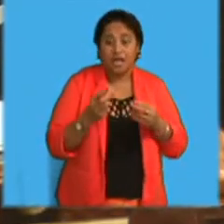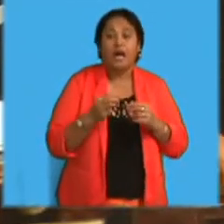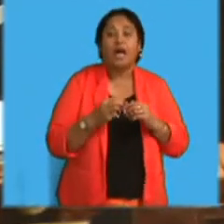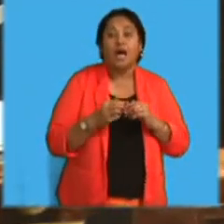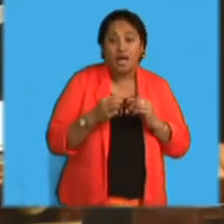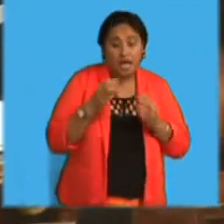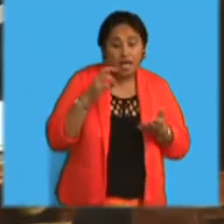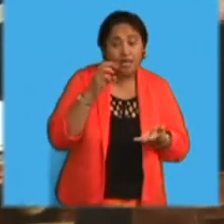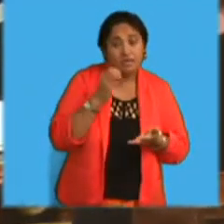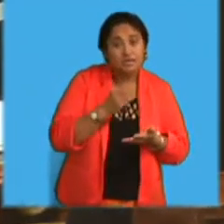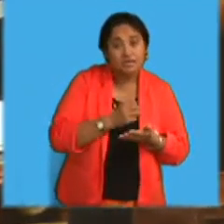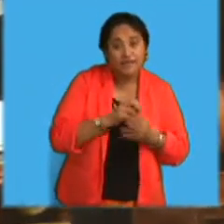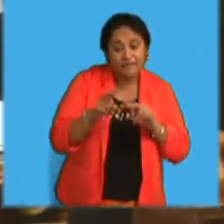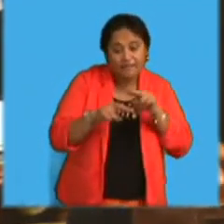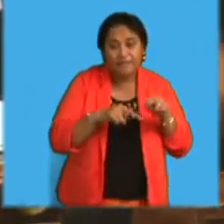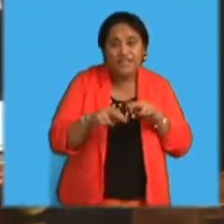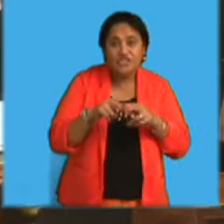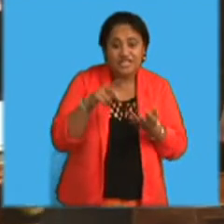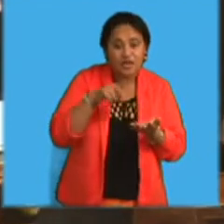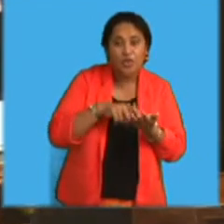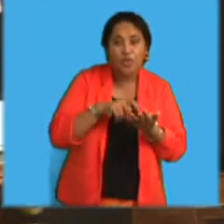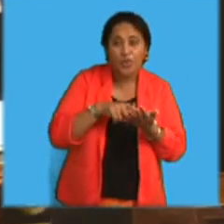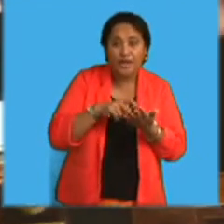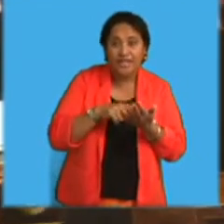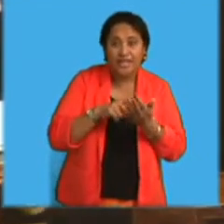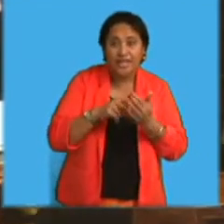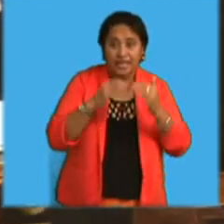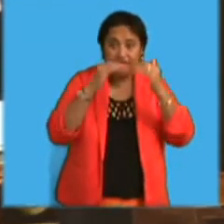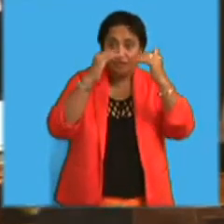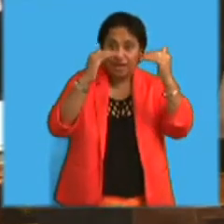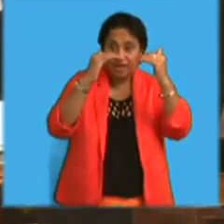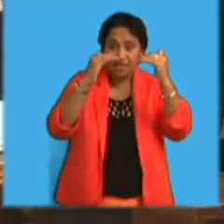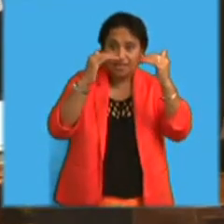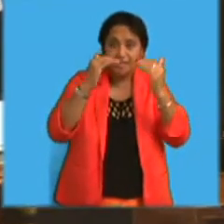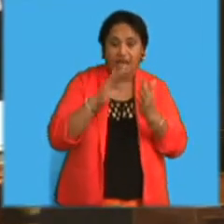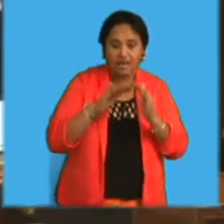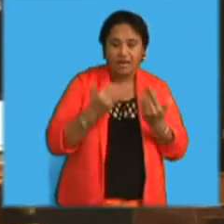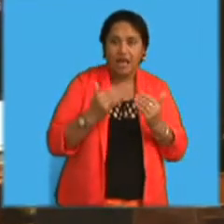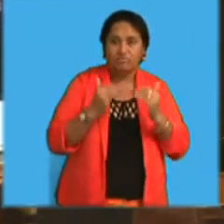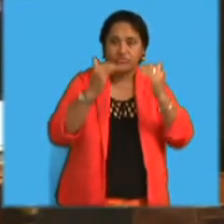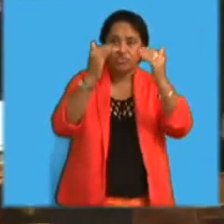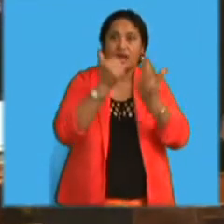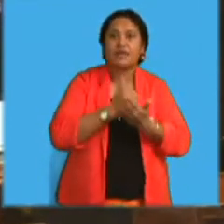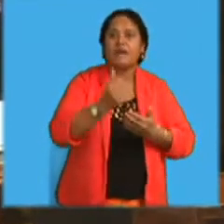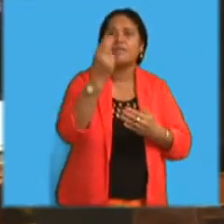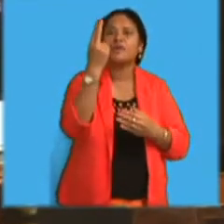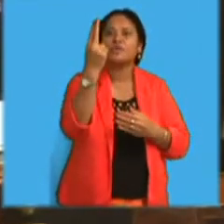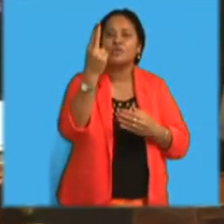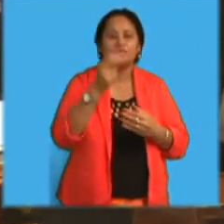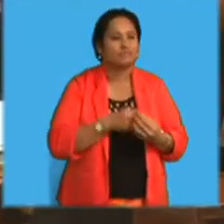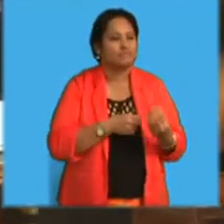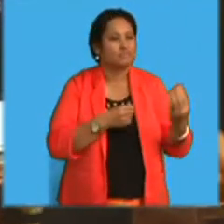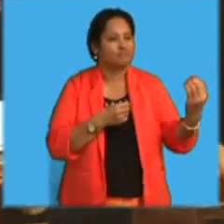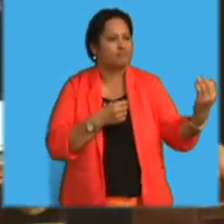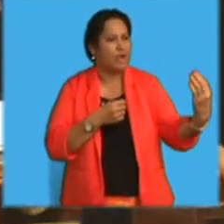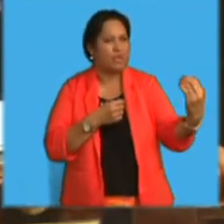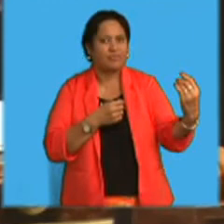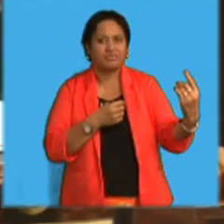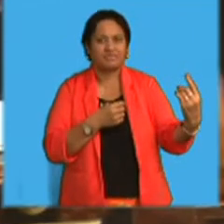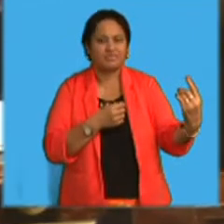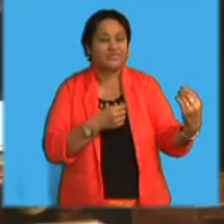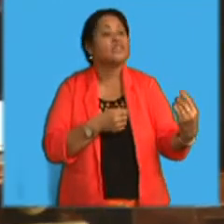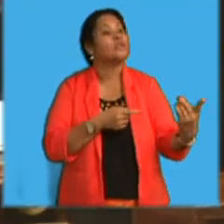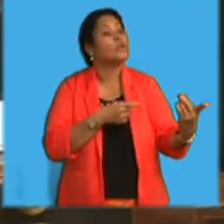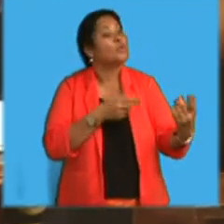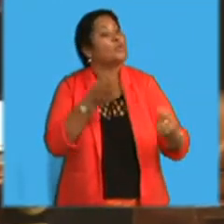by Moody's from B1 to BA3. Listen, just hear it. Please, you don't like it when it's good news.